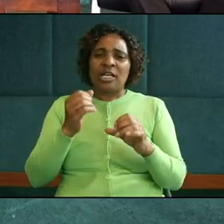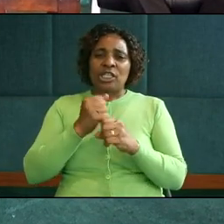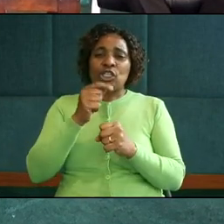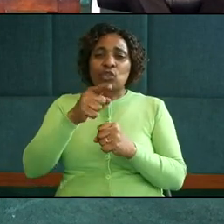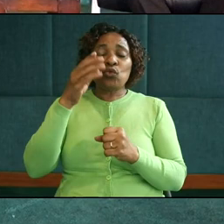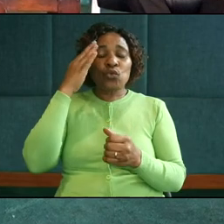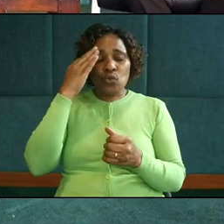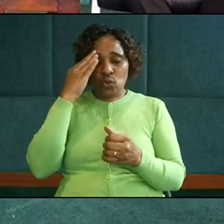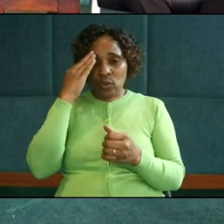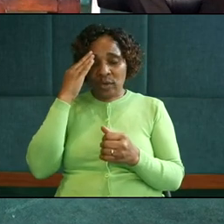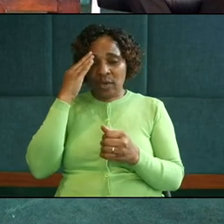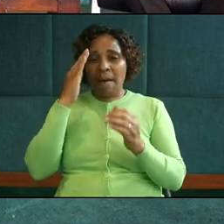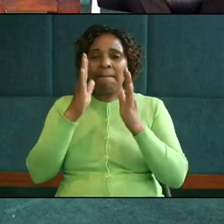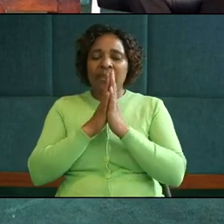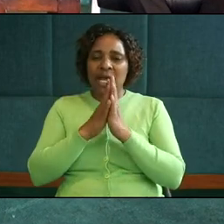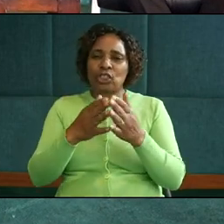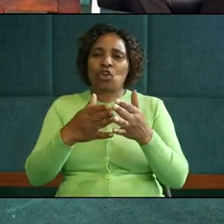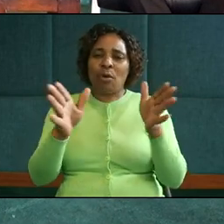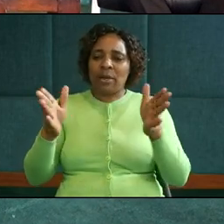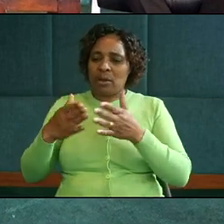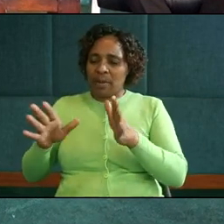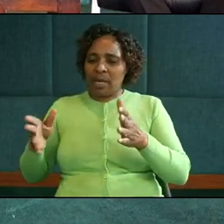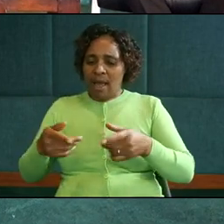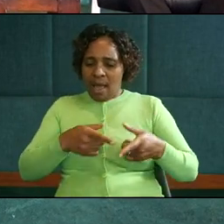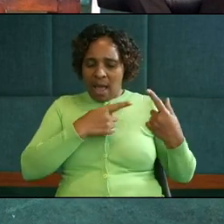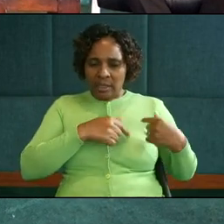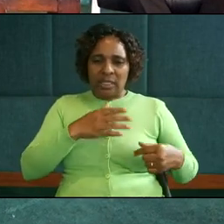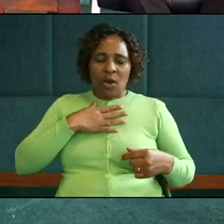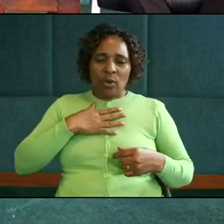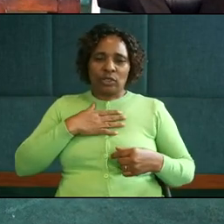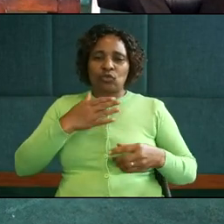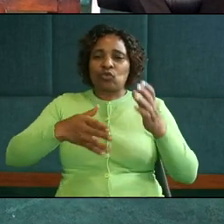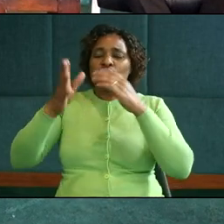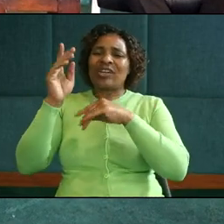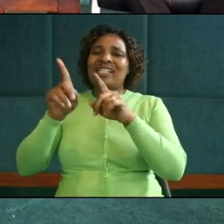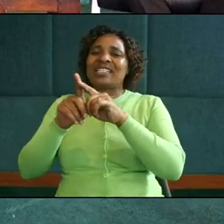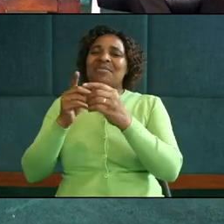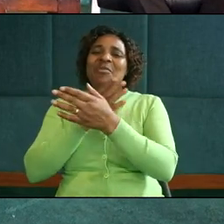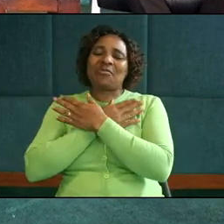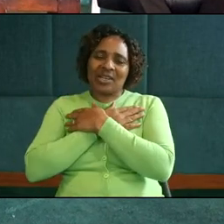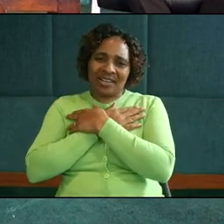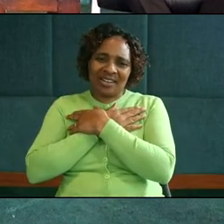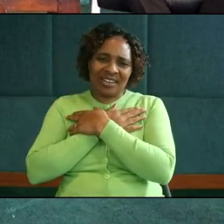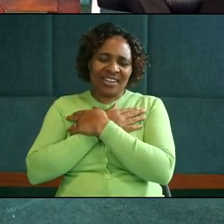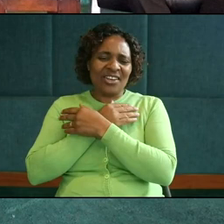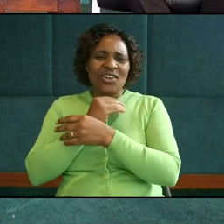know? Prayer is opening of the heart to God as to a friend. Not that it's necessary in order to make known to God what